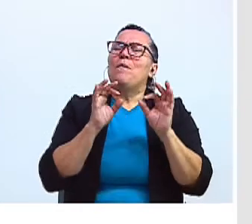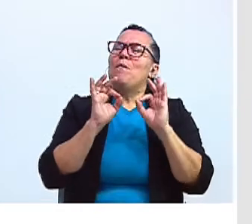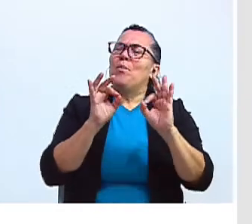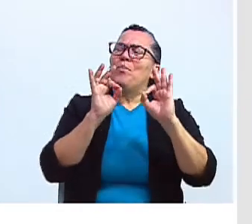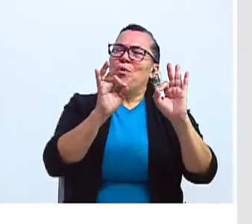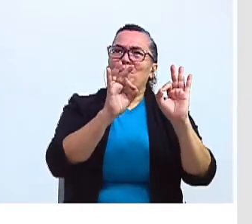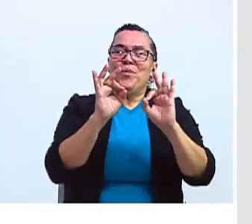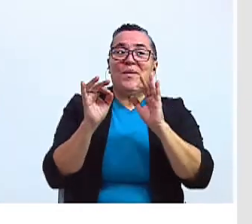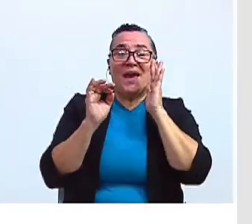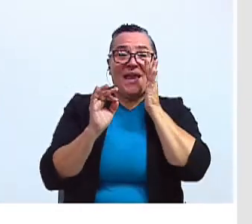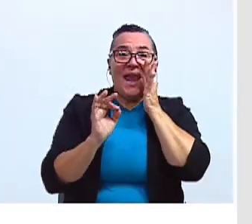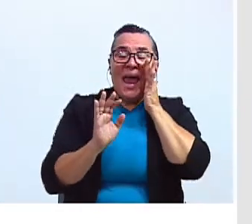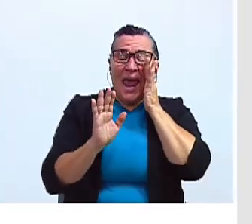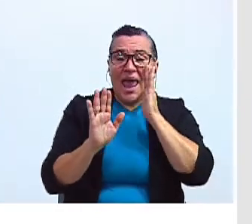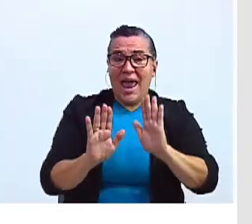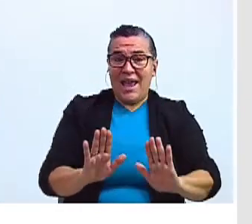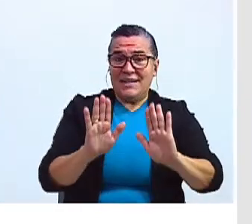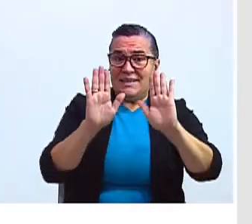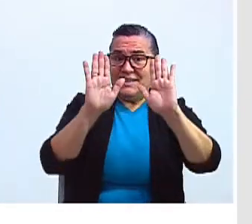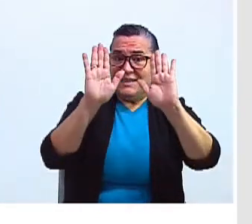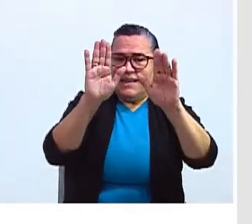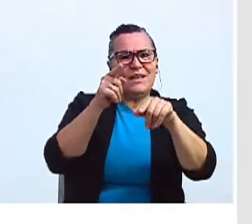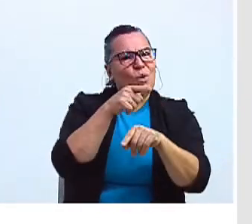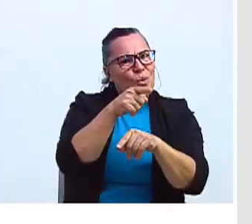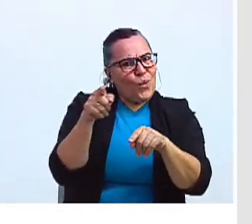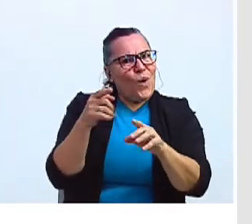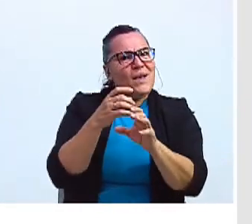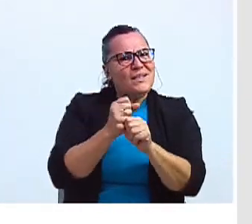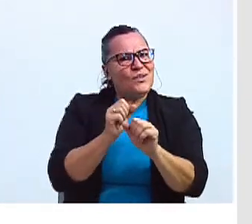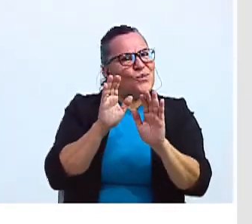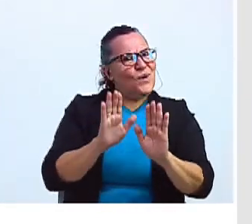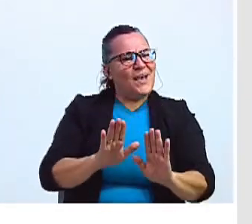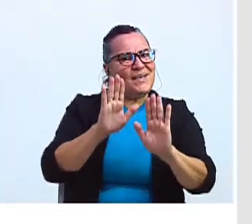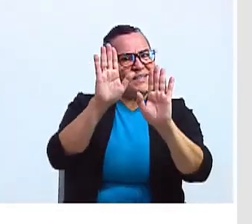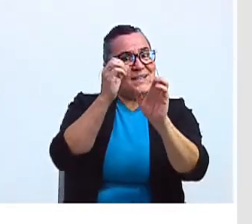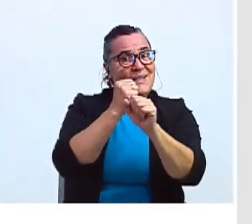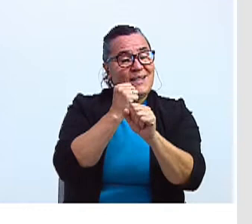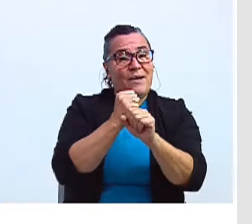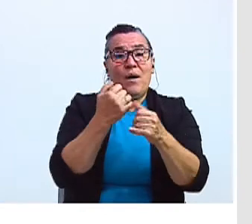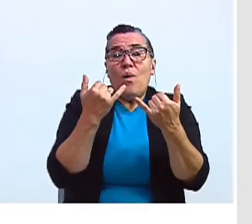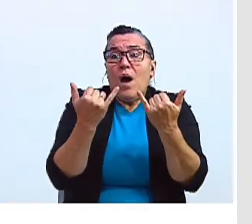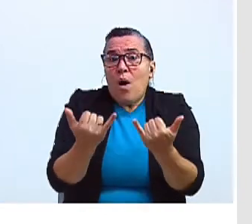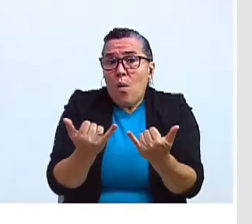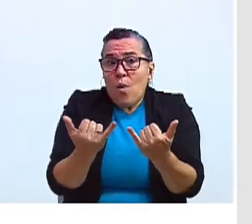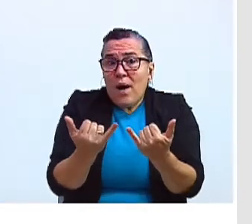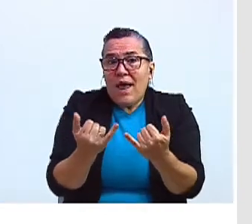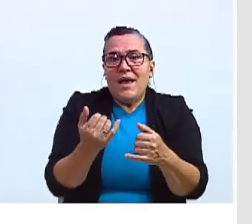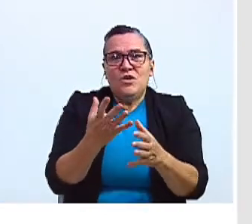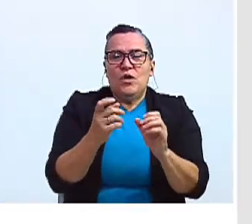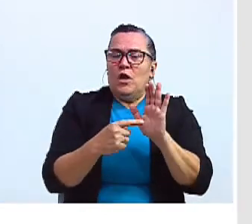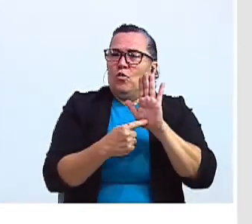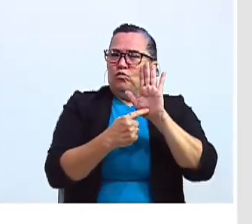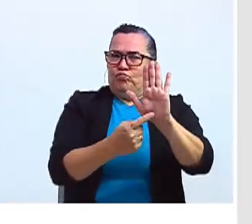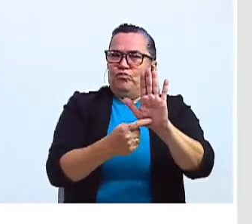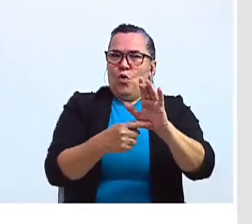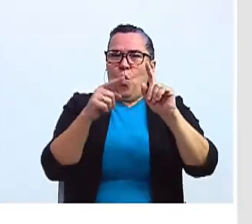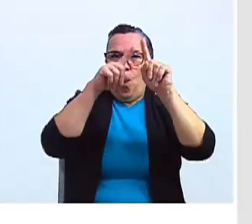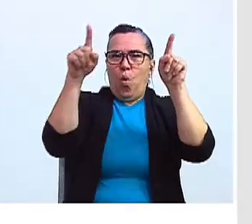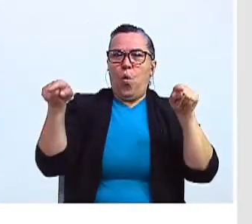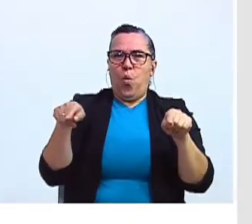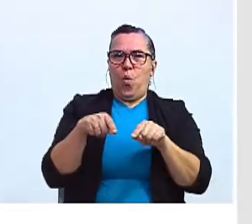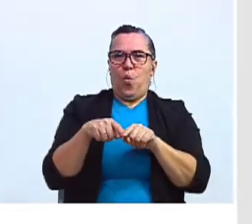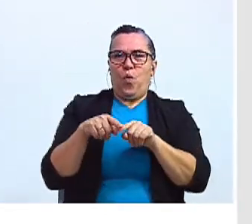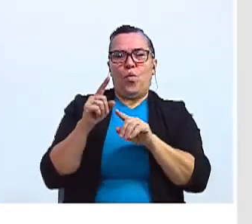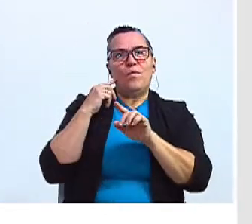good. Excellent. You're doing a great job. Okay? Now, I want to show you a picture. Okay?